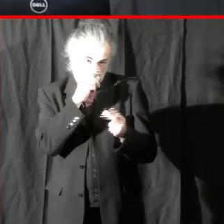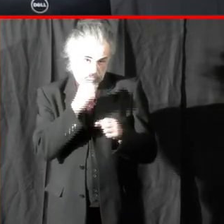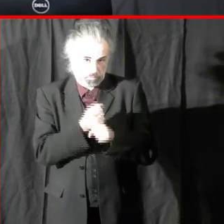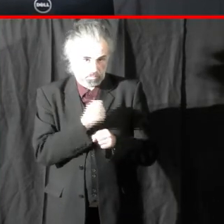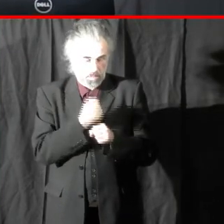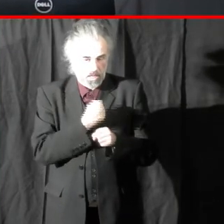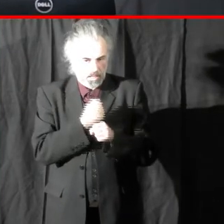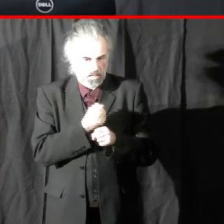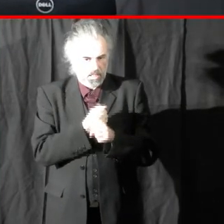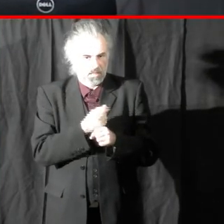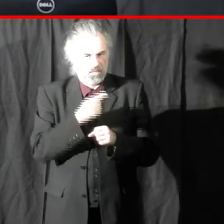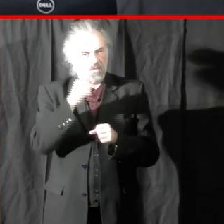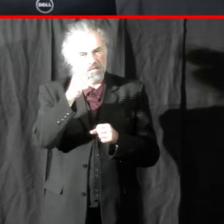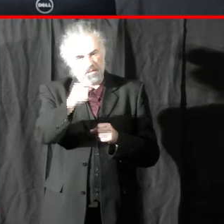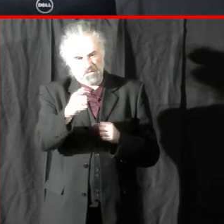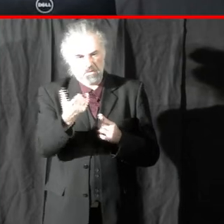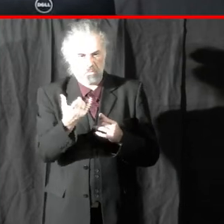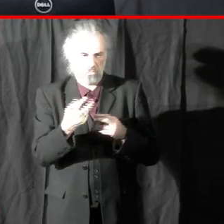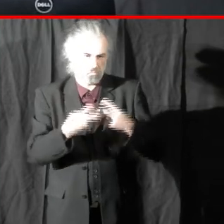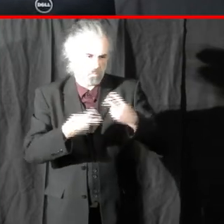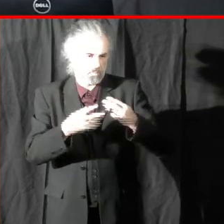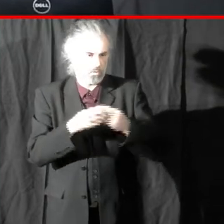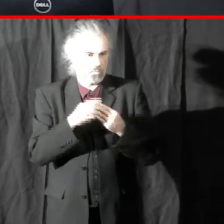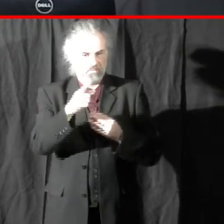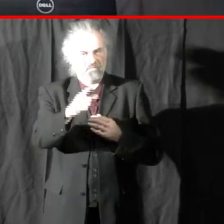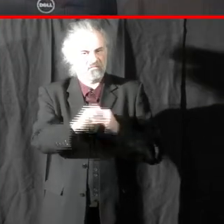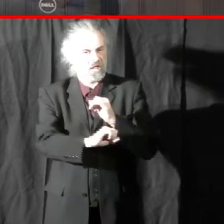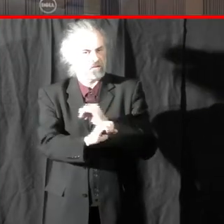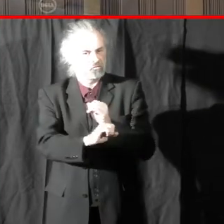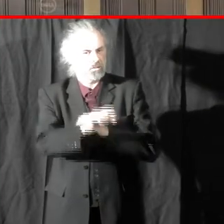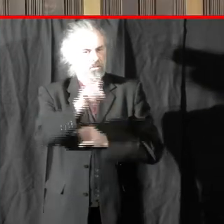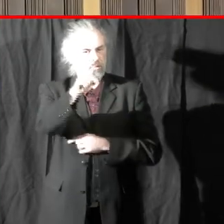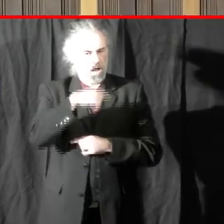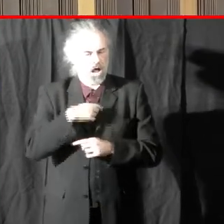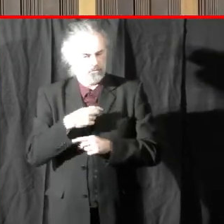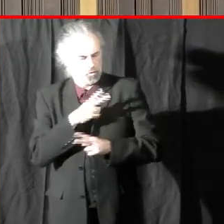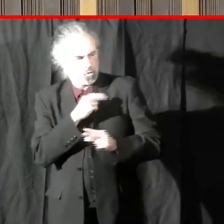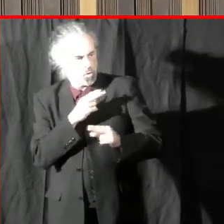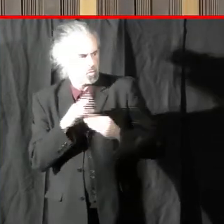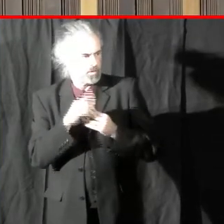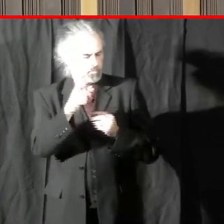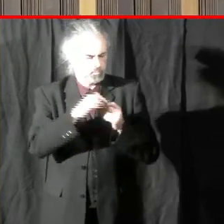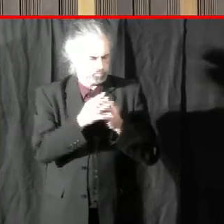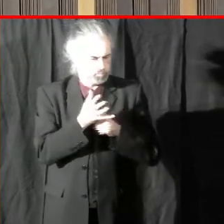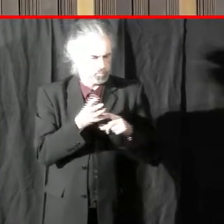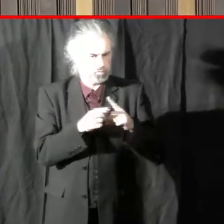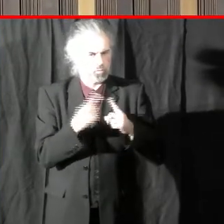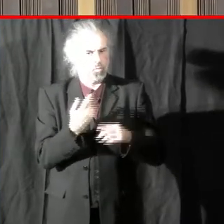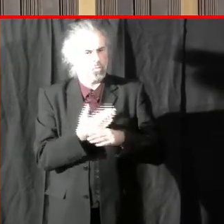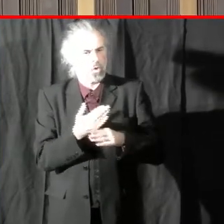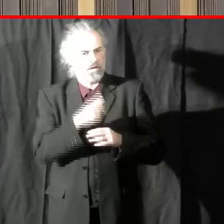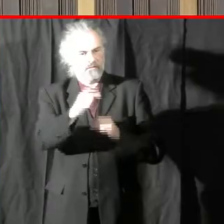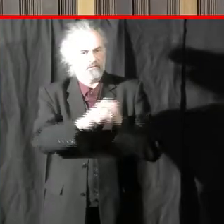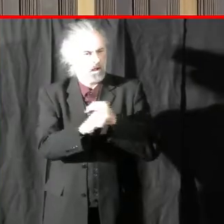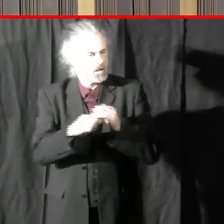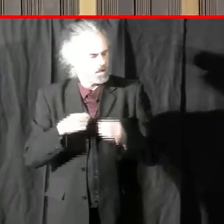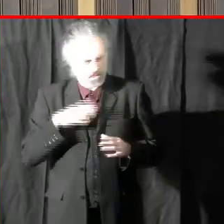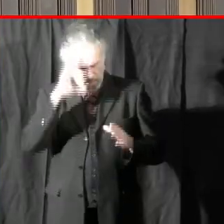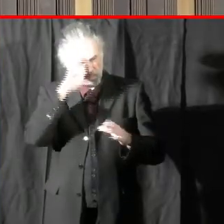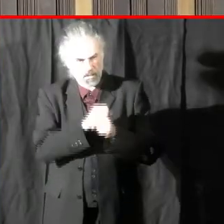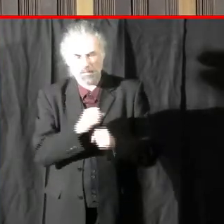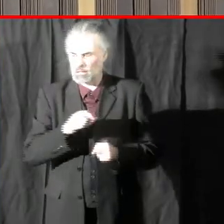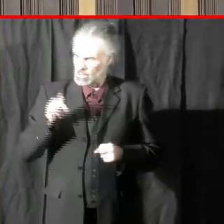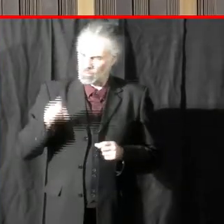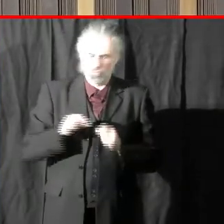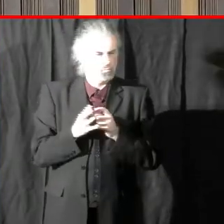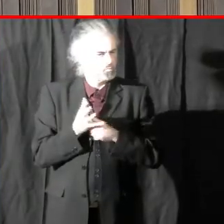manufacturing defects in our plant. Now, I've spoken with Bruce at the factory. I'm convinced that Bruce and his team are doing everything practicable